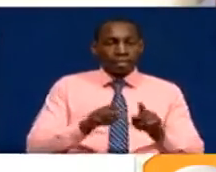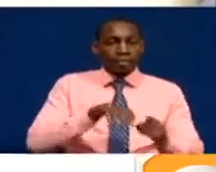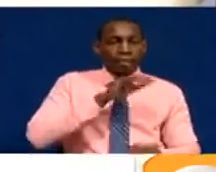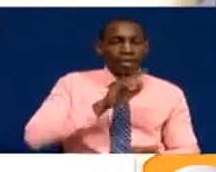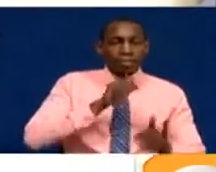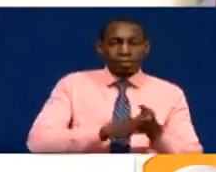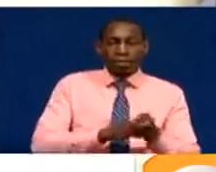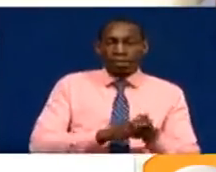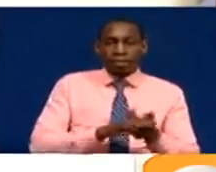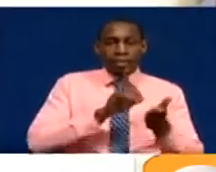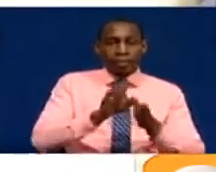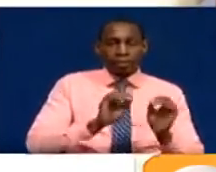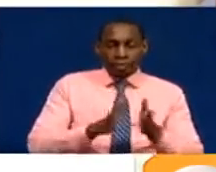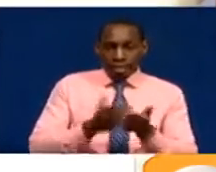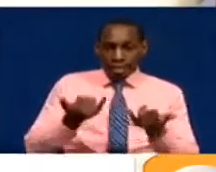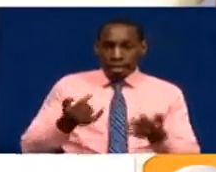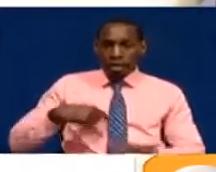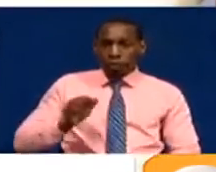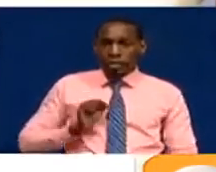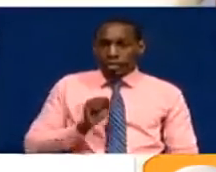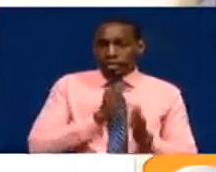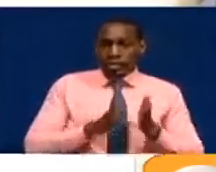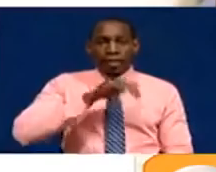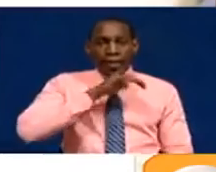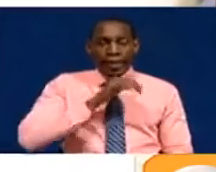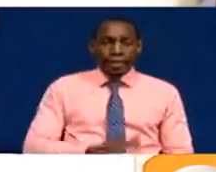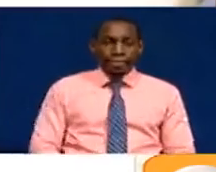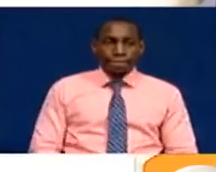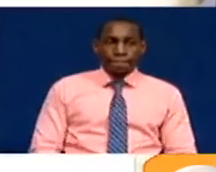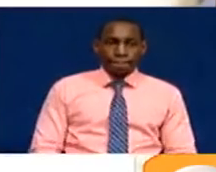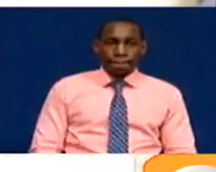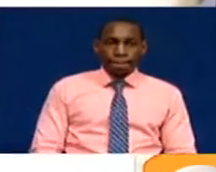has said there was no such thing. As legislators, we never even had.